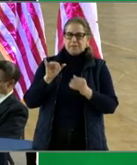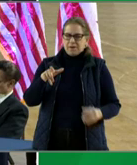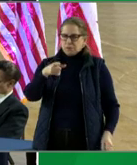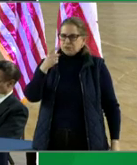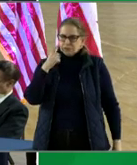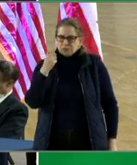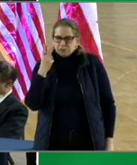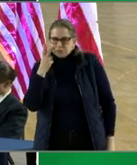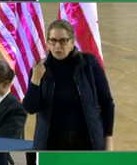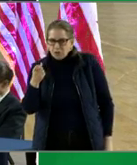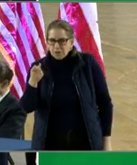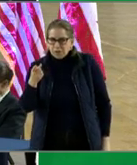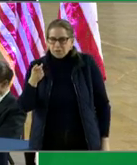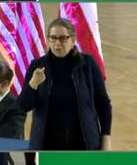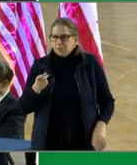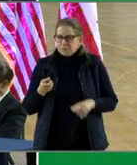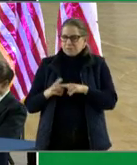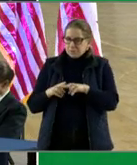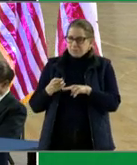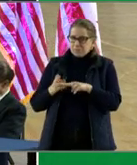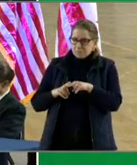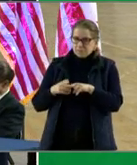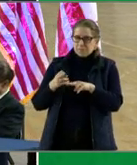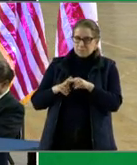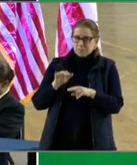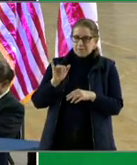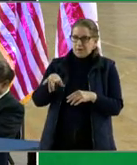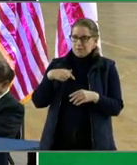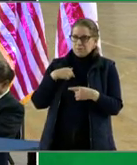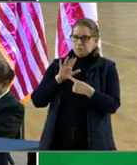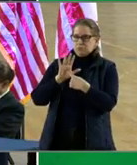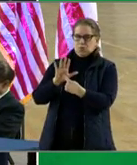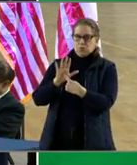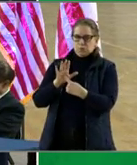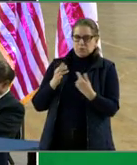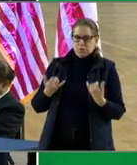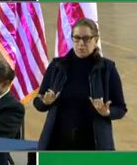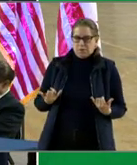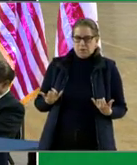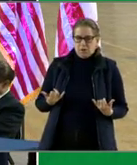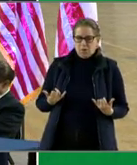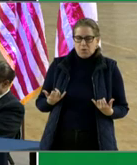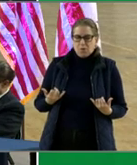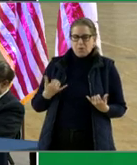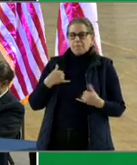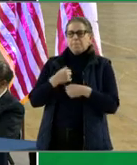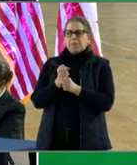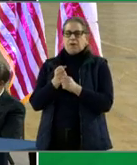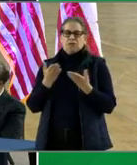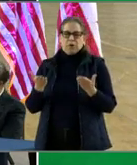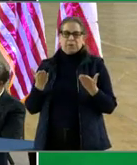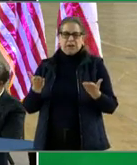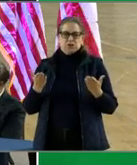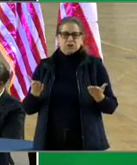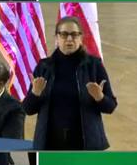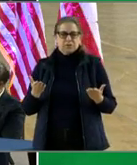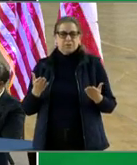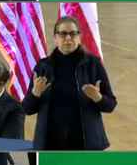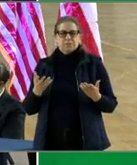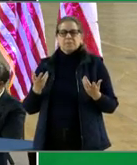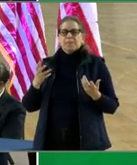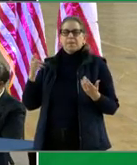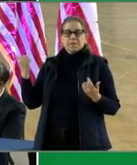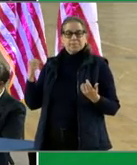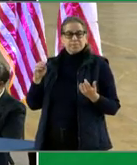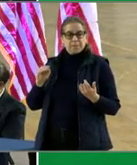medical surge, which is what was presented here today, to make recommendations to the mayor as it relates to our